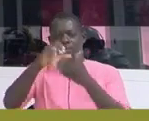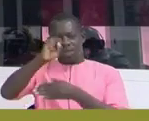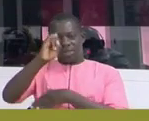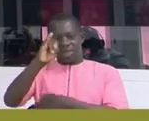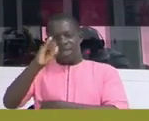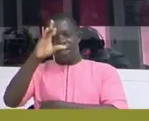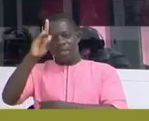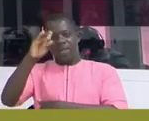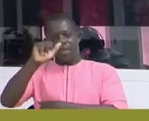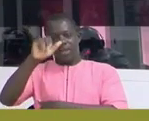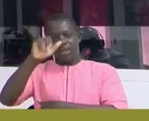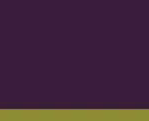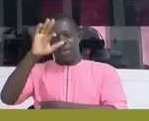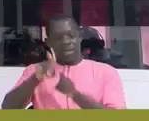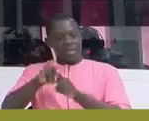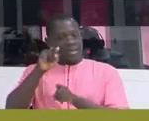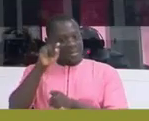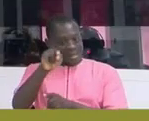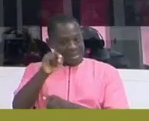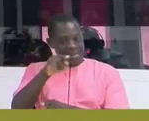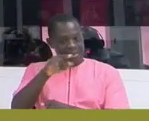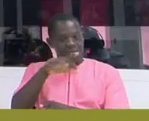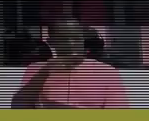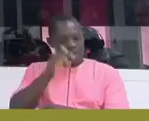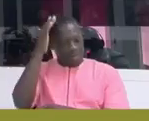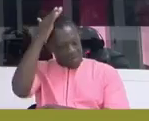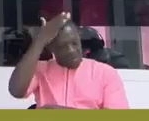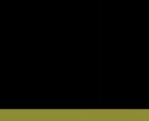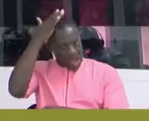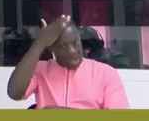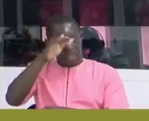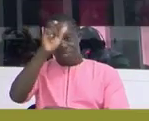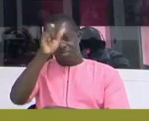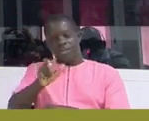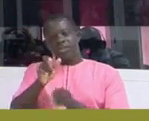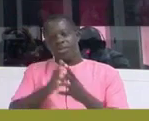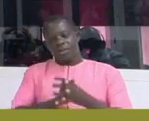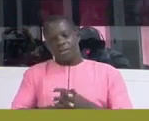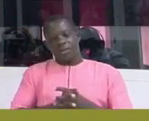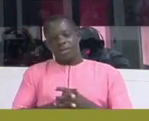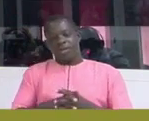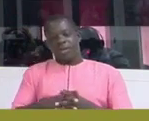there I said to see that